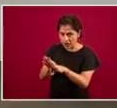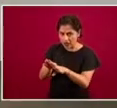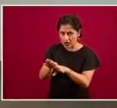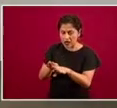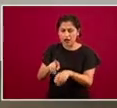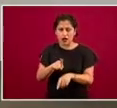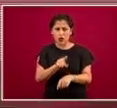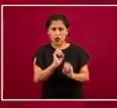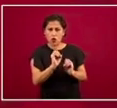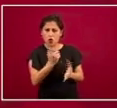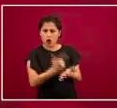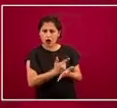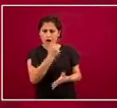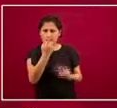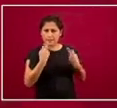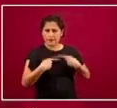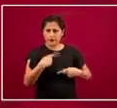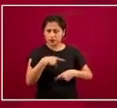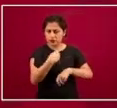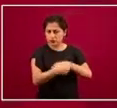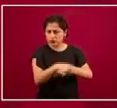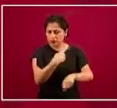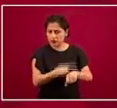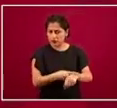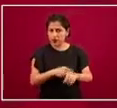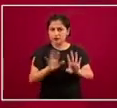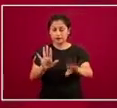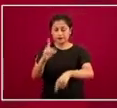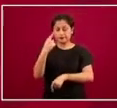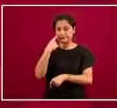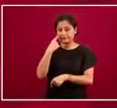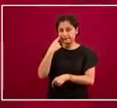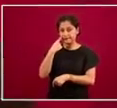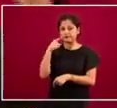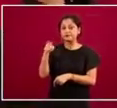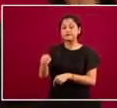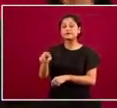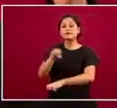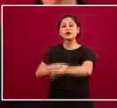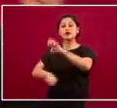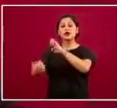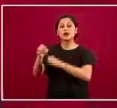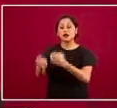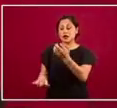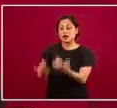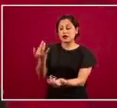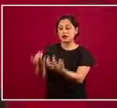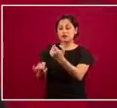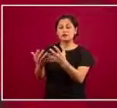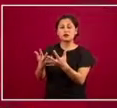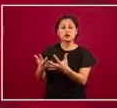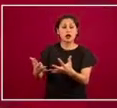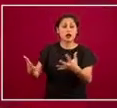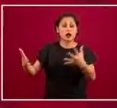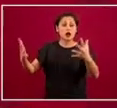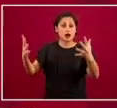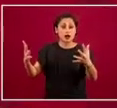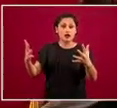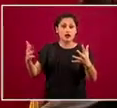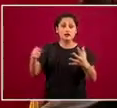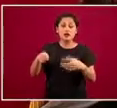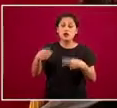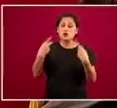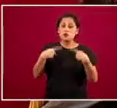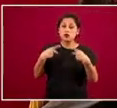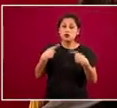very negative effects. Also, today's technology allows us